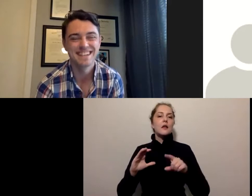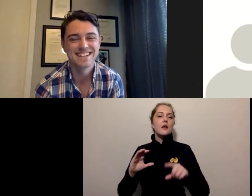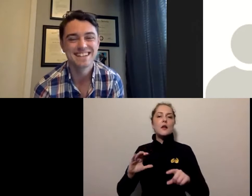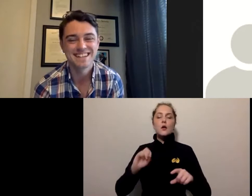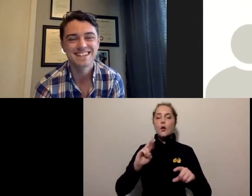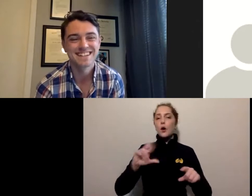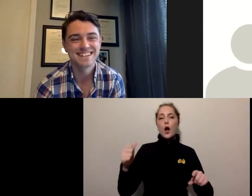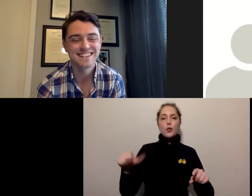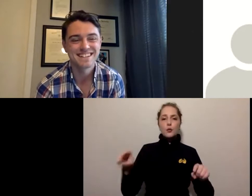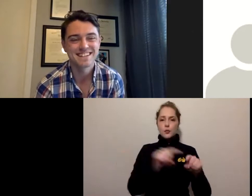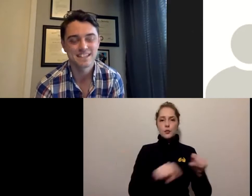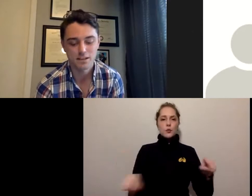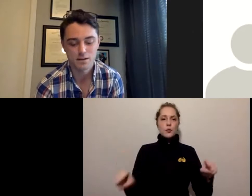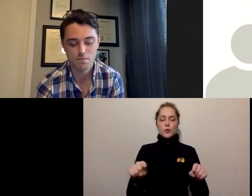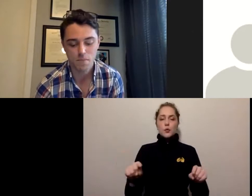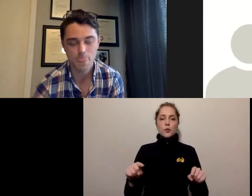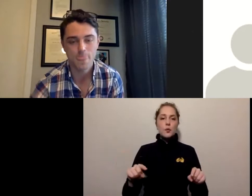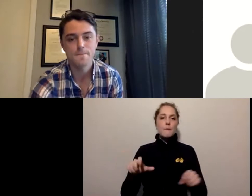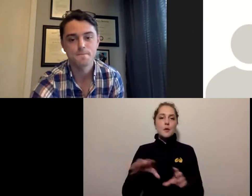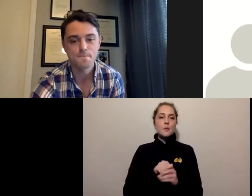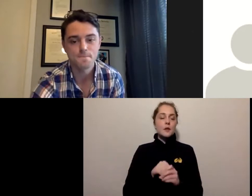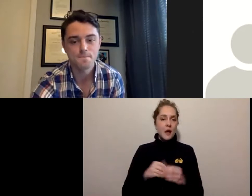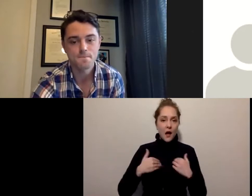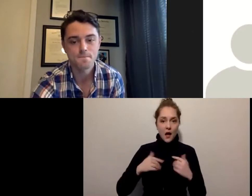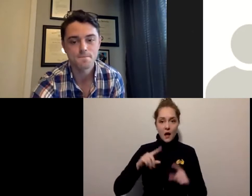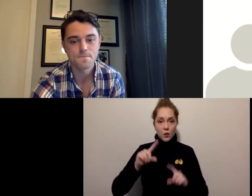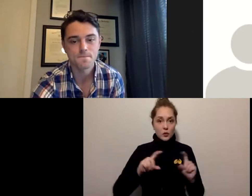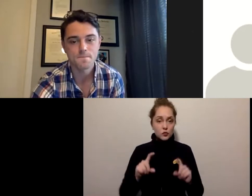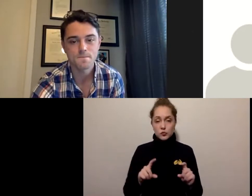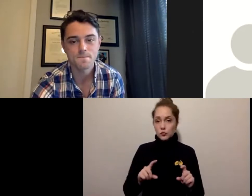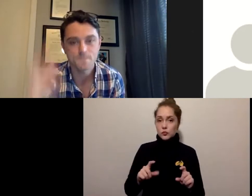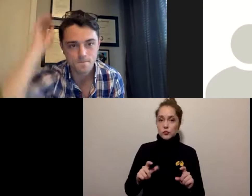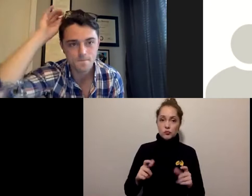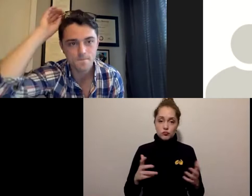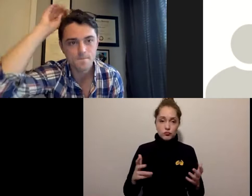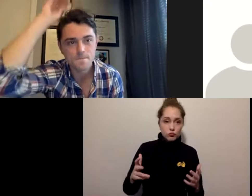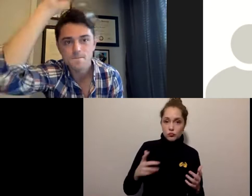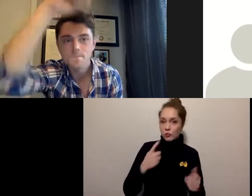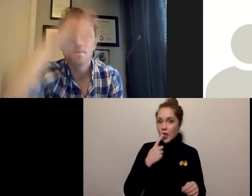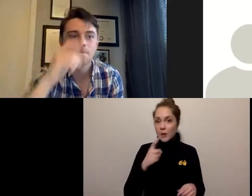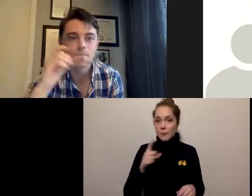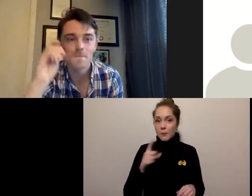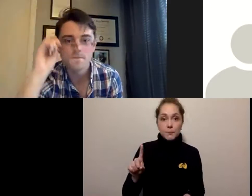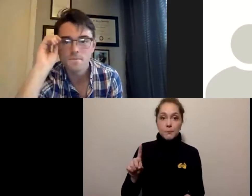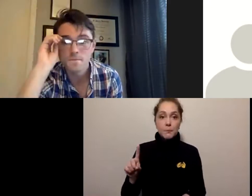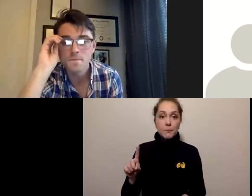anyone, any of the other participants have any questions? Keep checking in. I'm